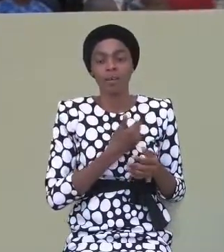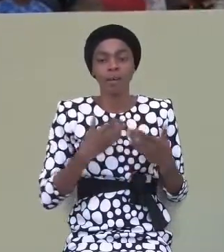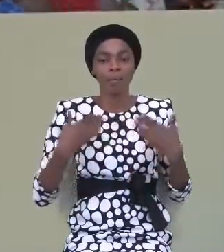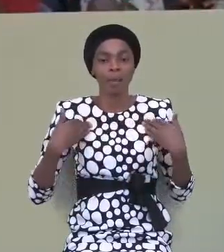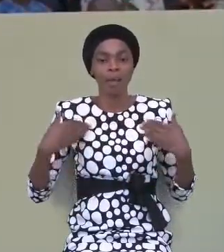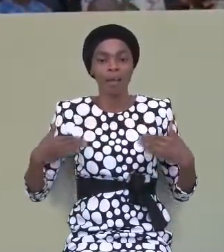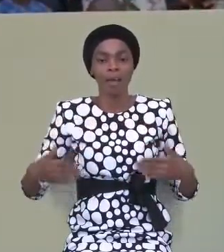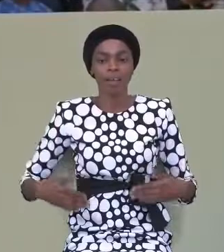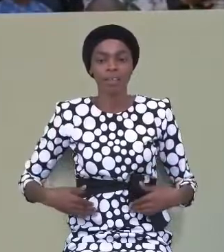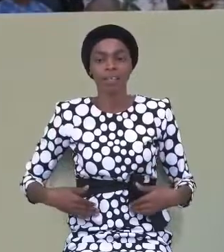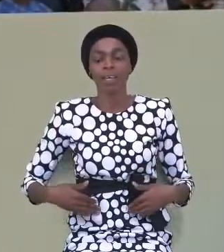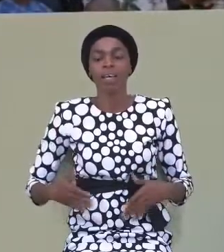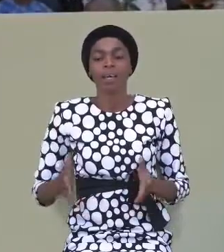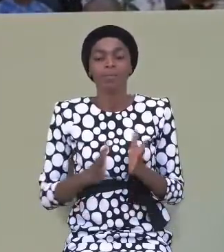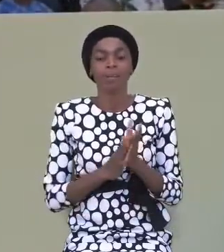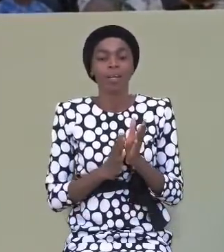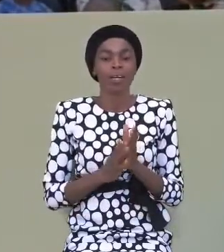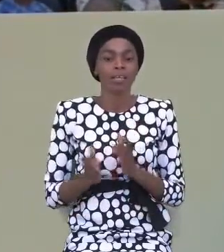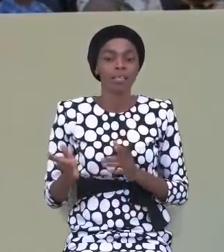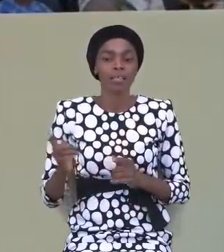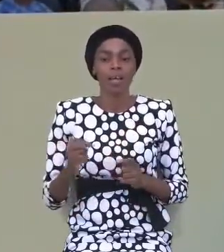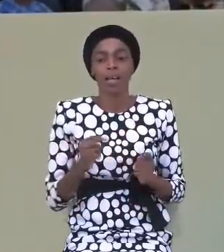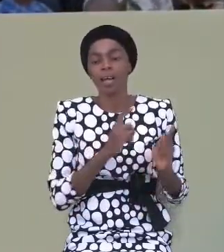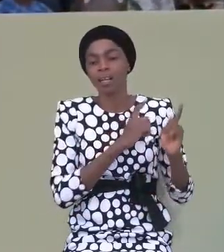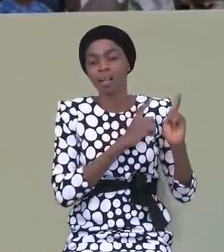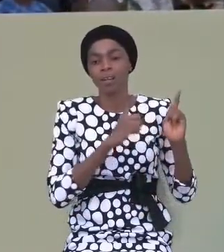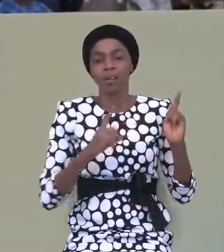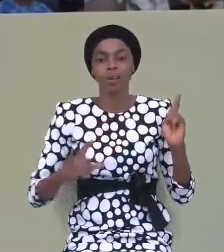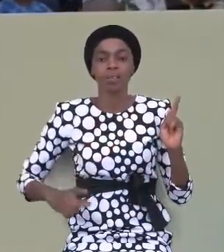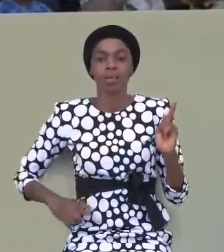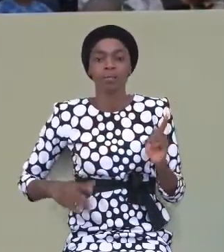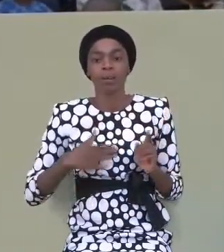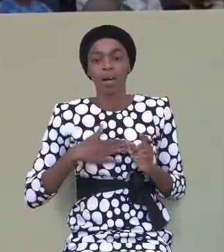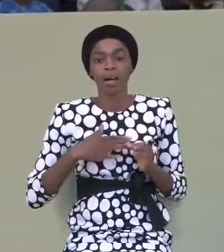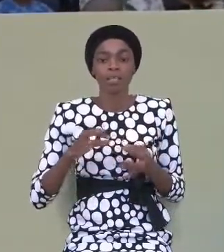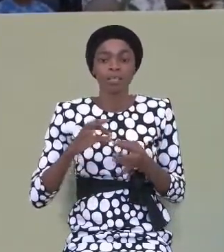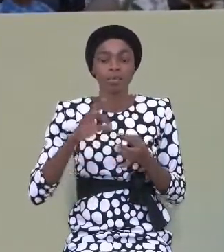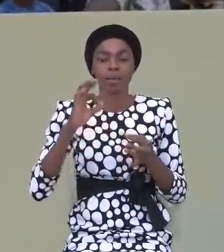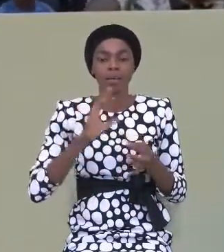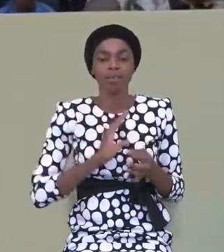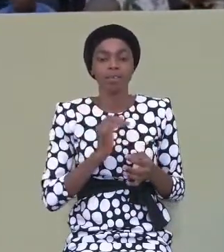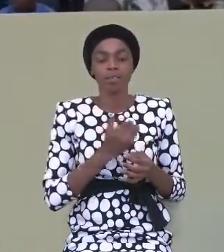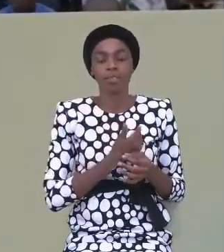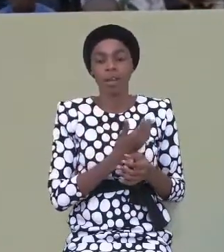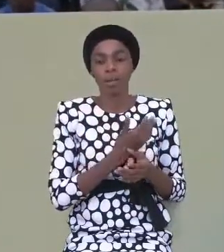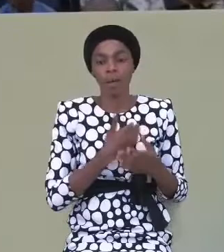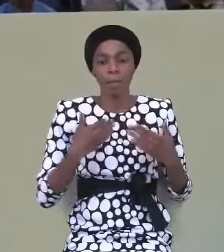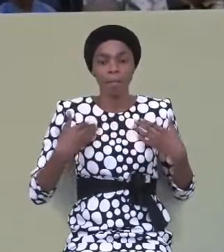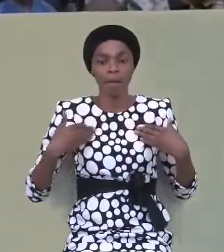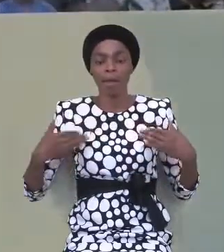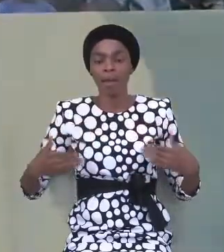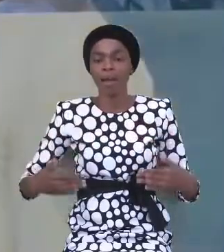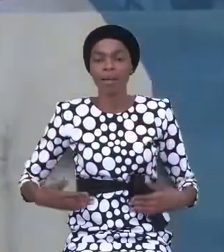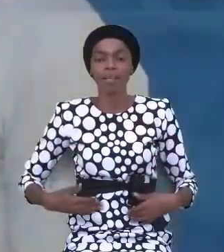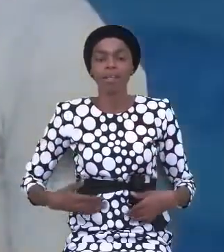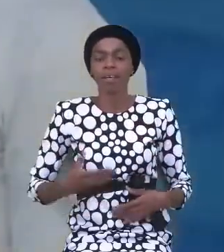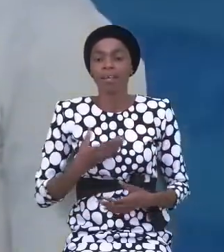Soul and body, praise the Lord, my spirit, soul and body.